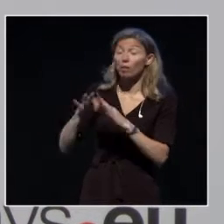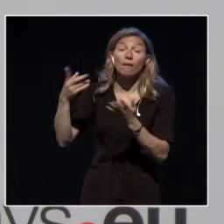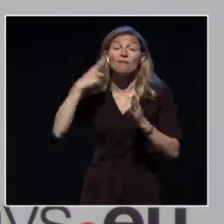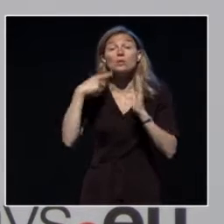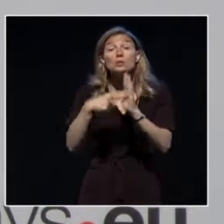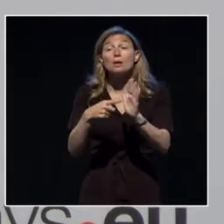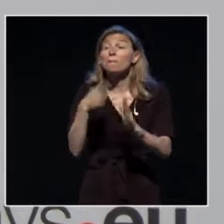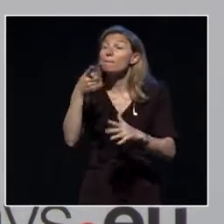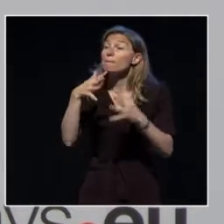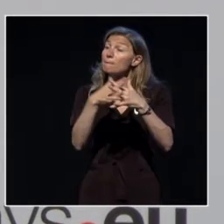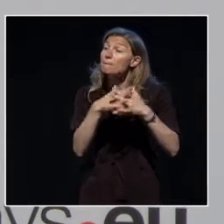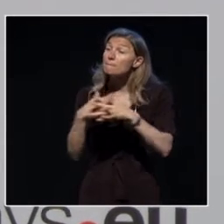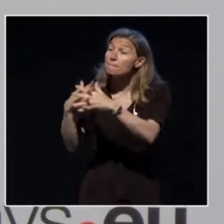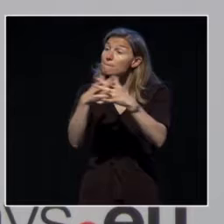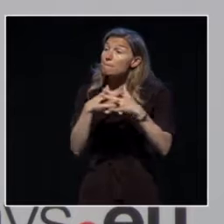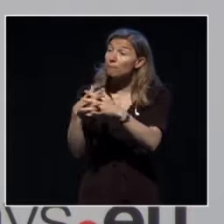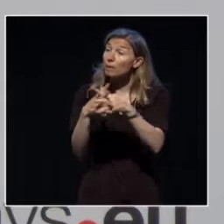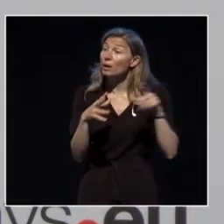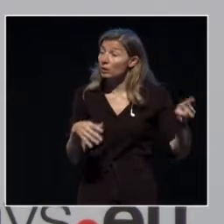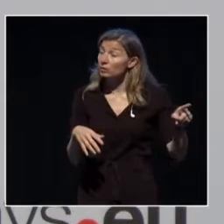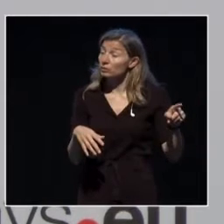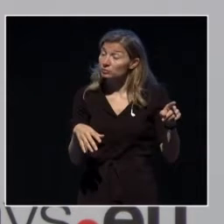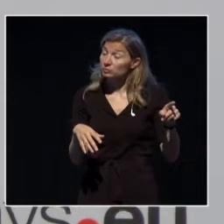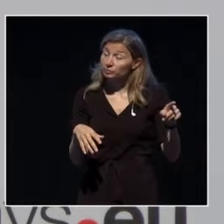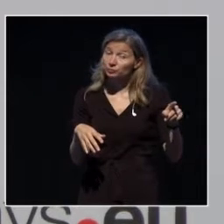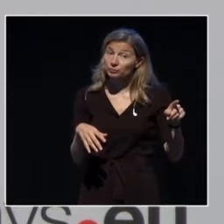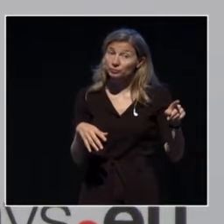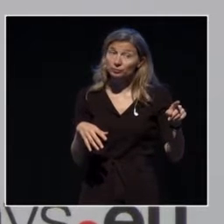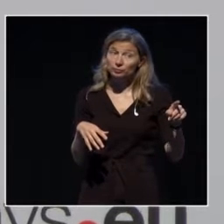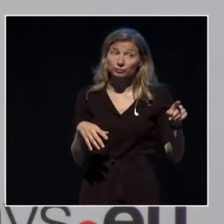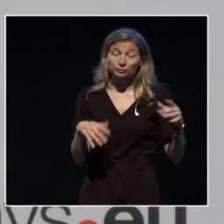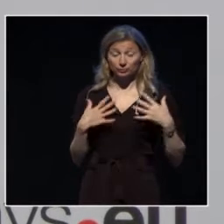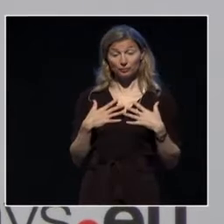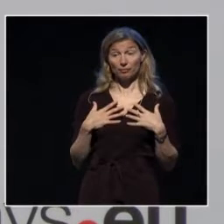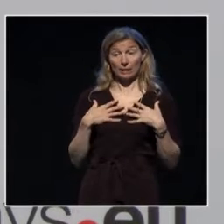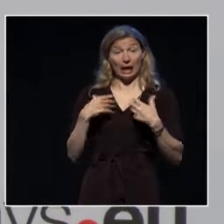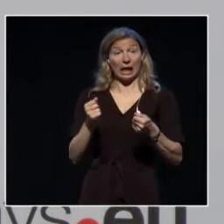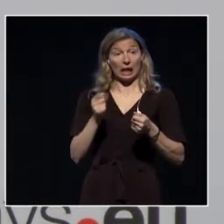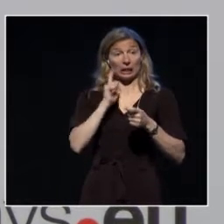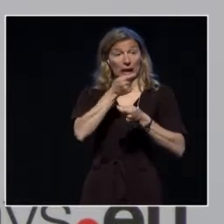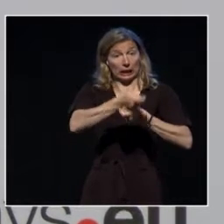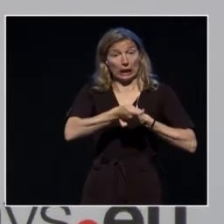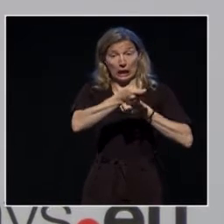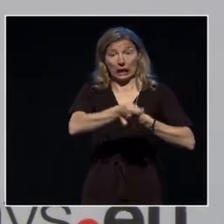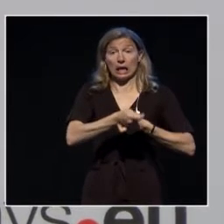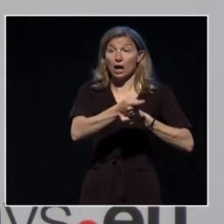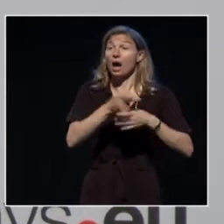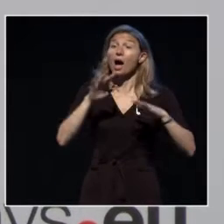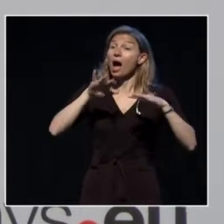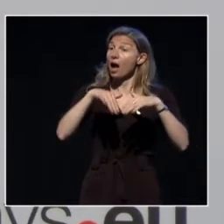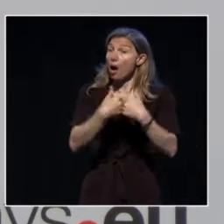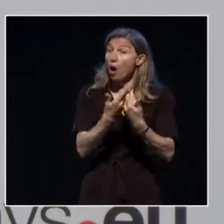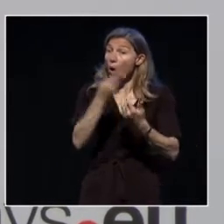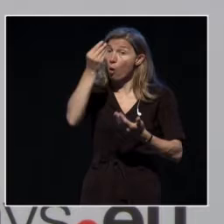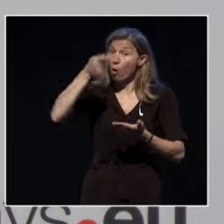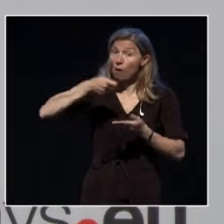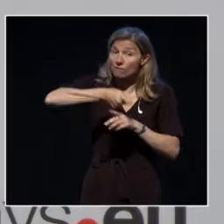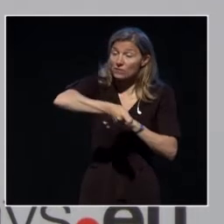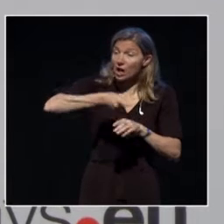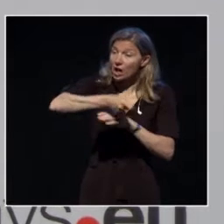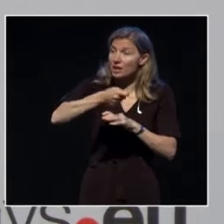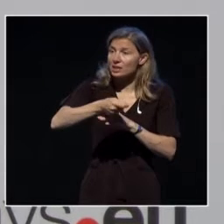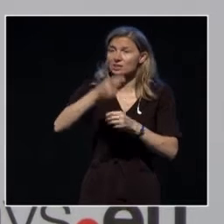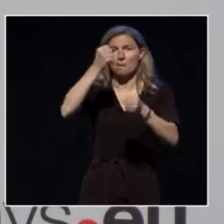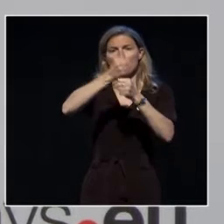States, a lot of healthcare is essentially financed at the firm level. This is not a